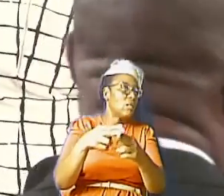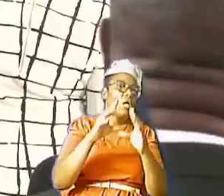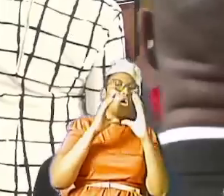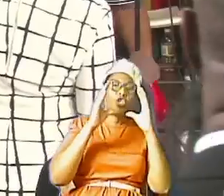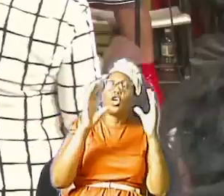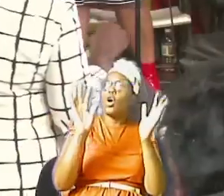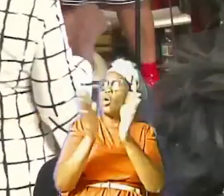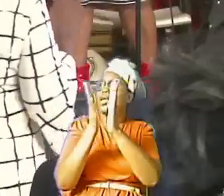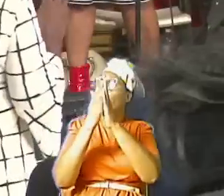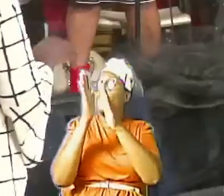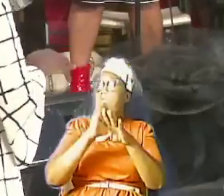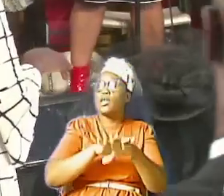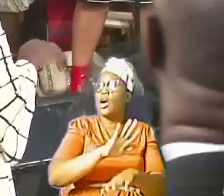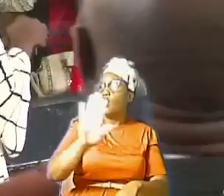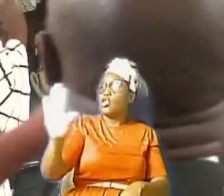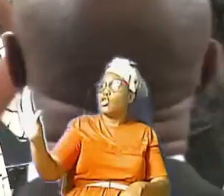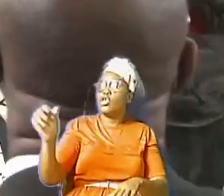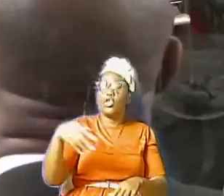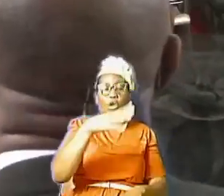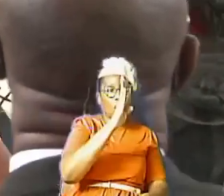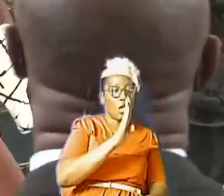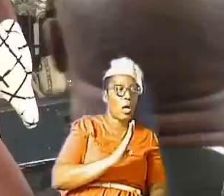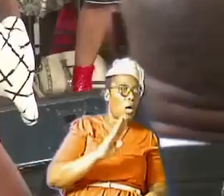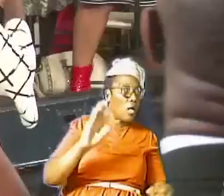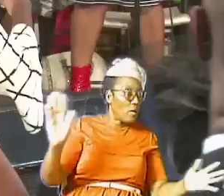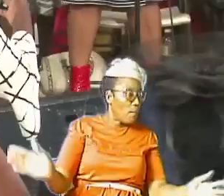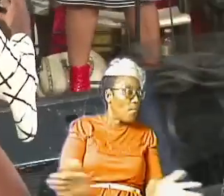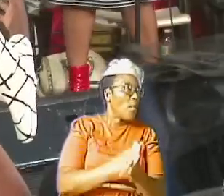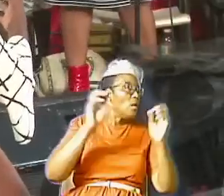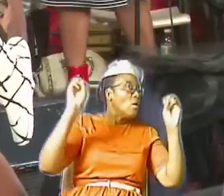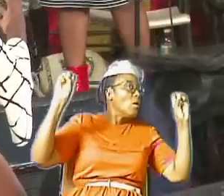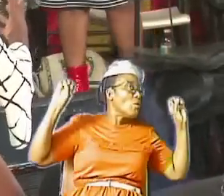name, shout the praise to him.